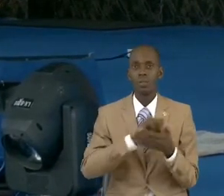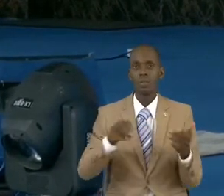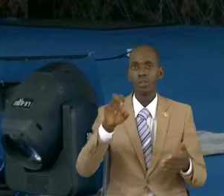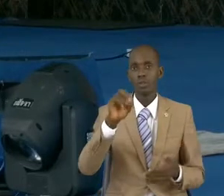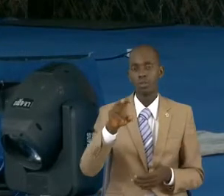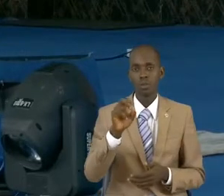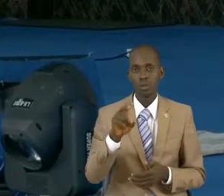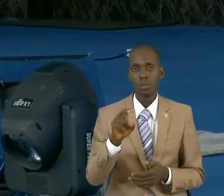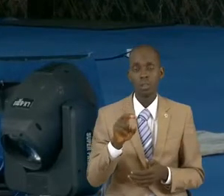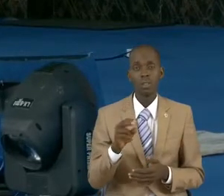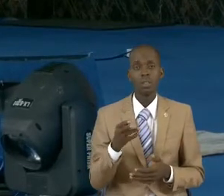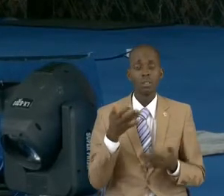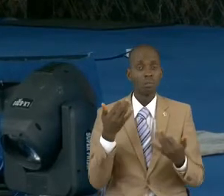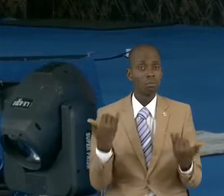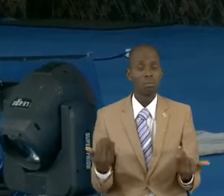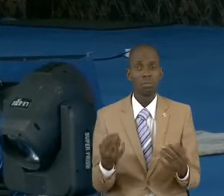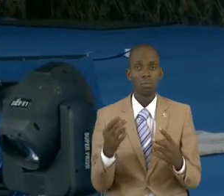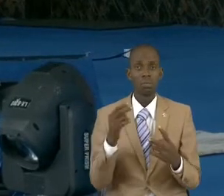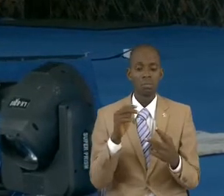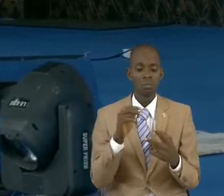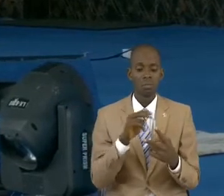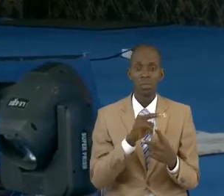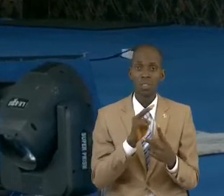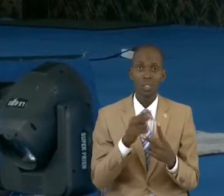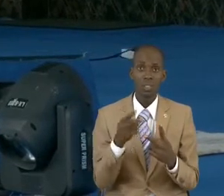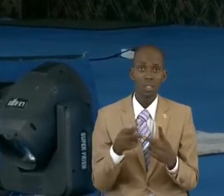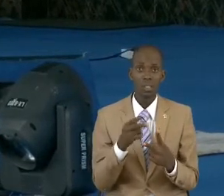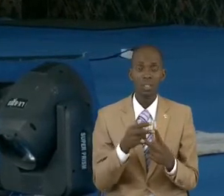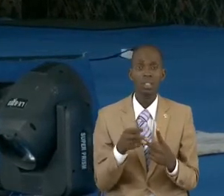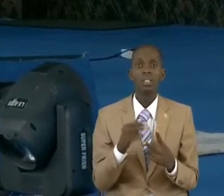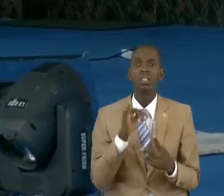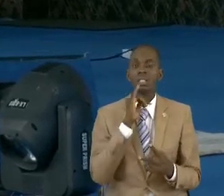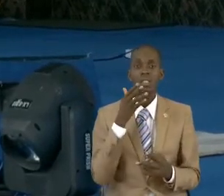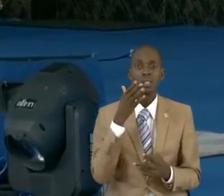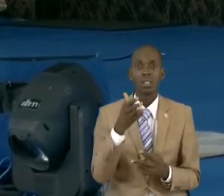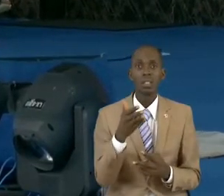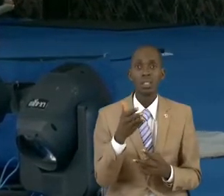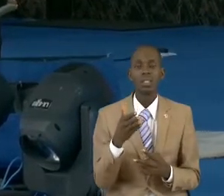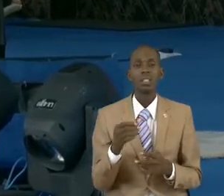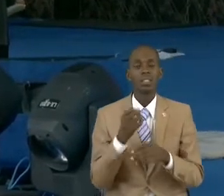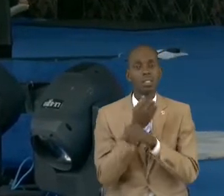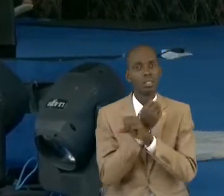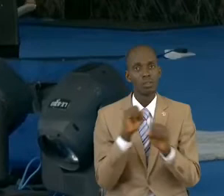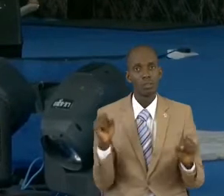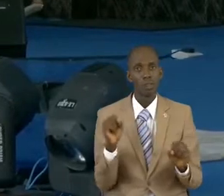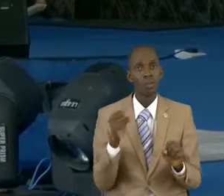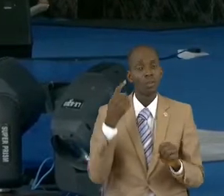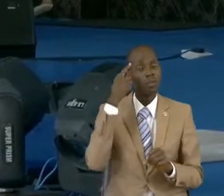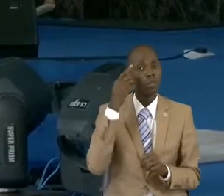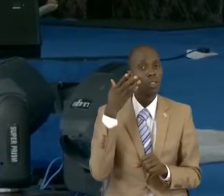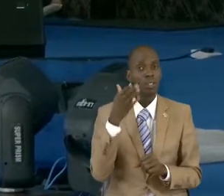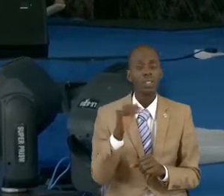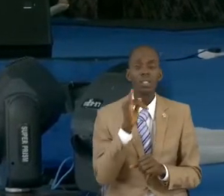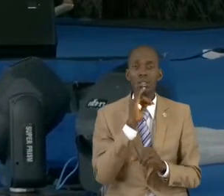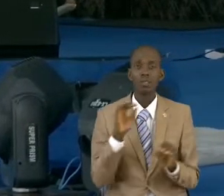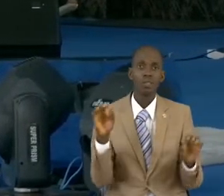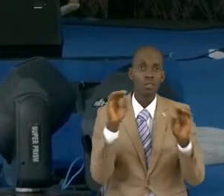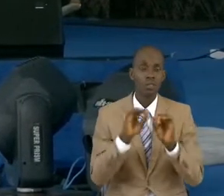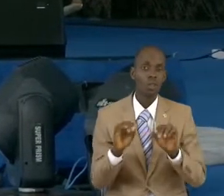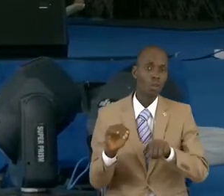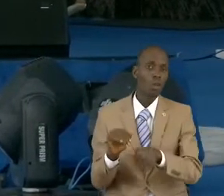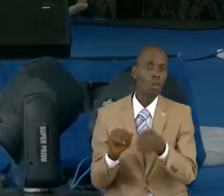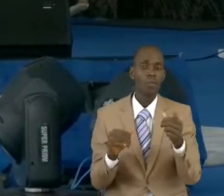is there salvation in any other, but for there is none other name